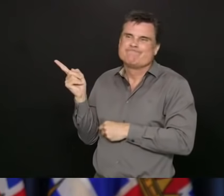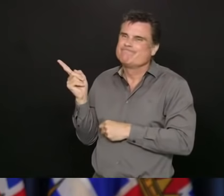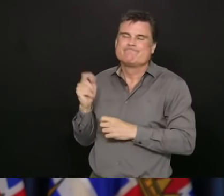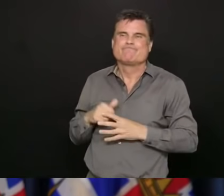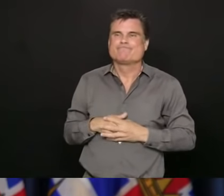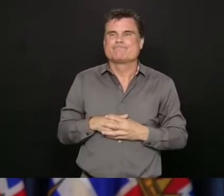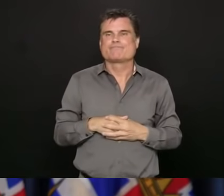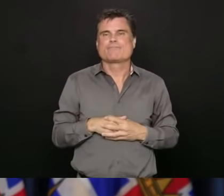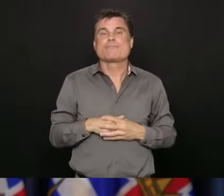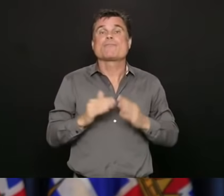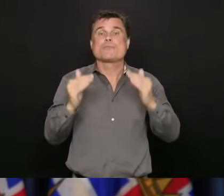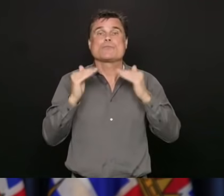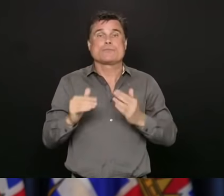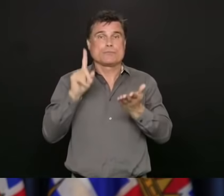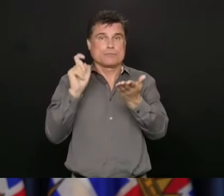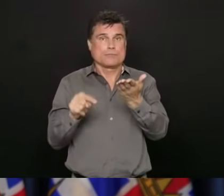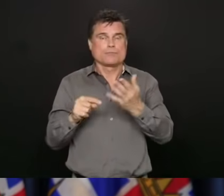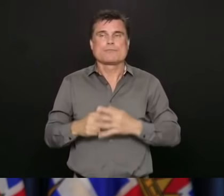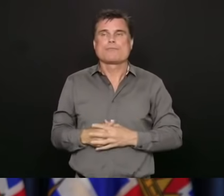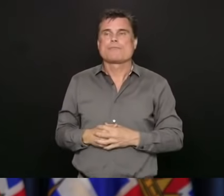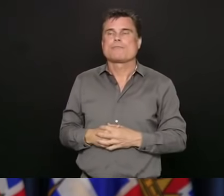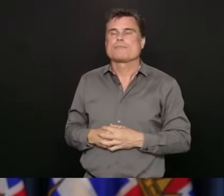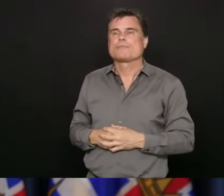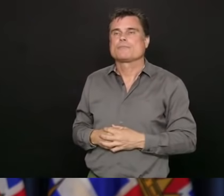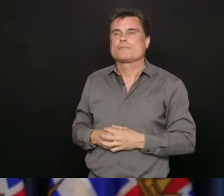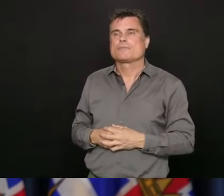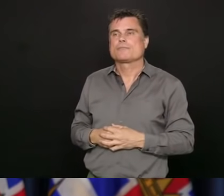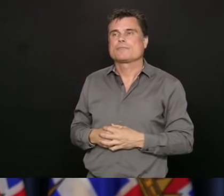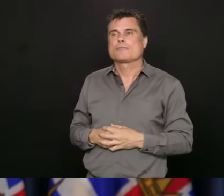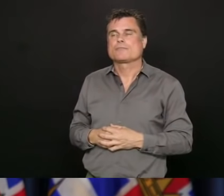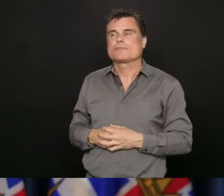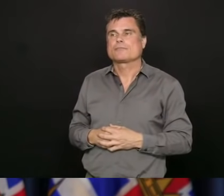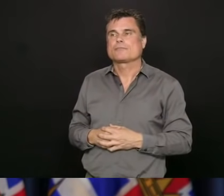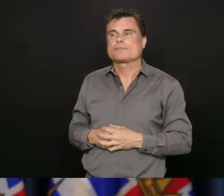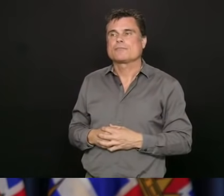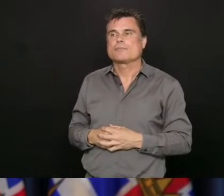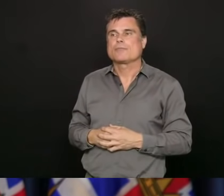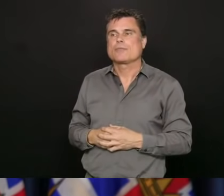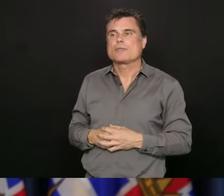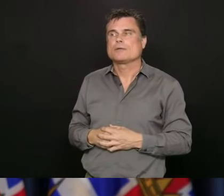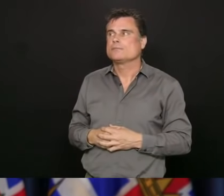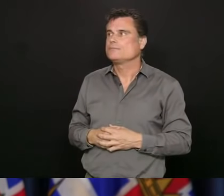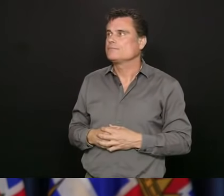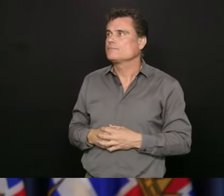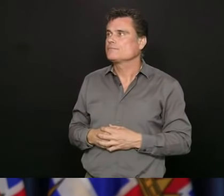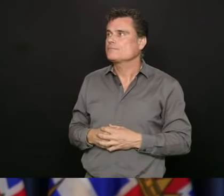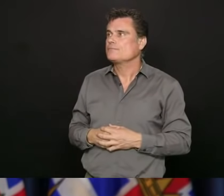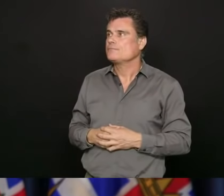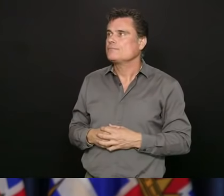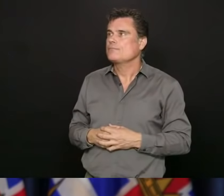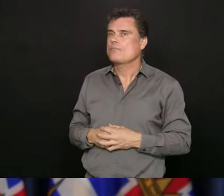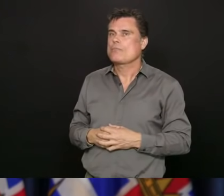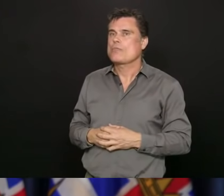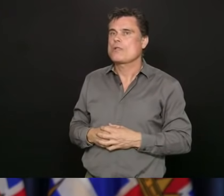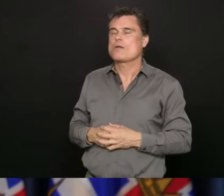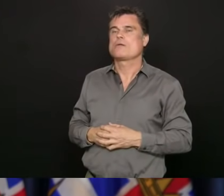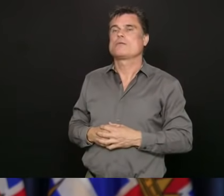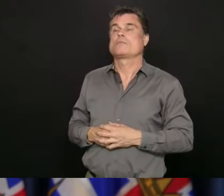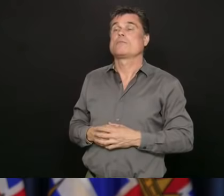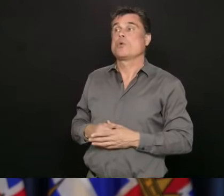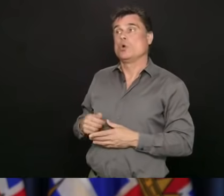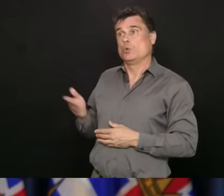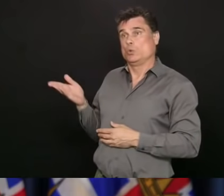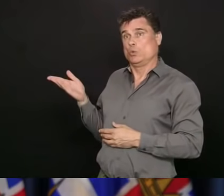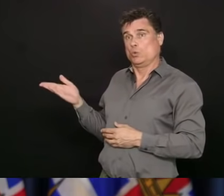Premier, you mentioned in your prepared remarks around people that are sick not going to work. Will the province